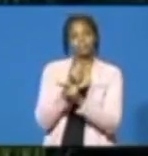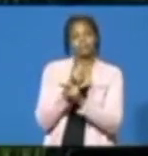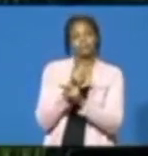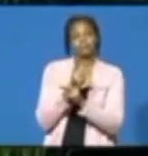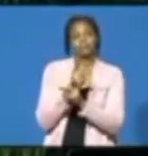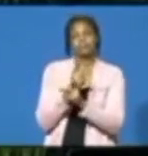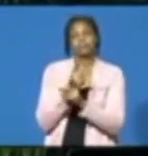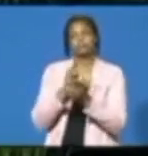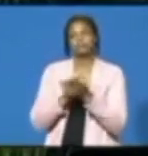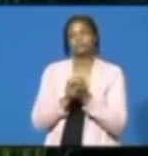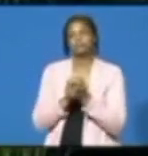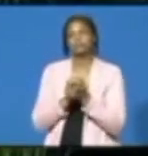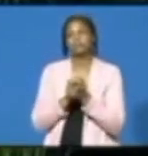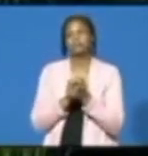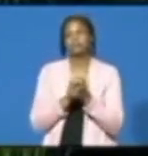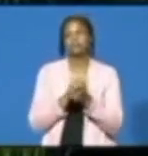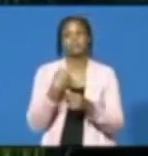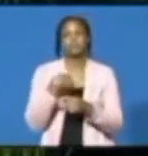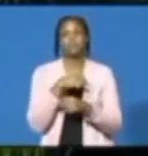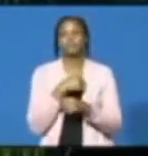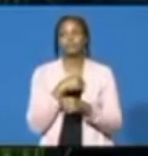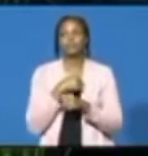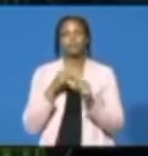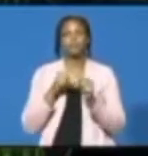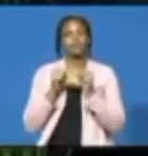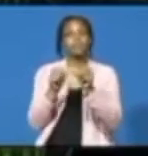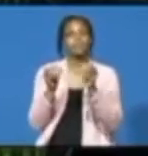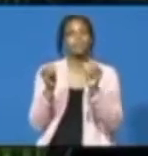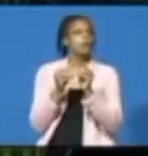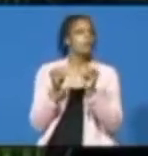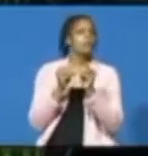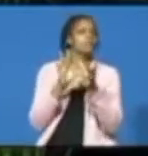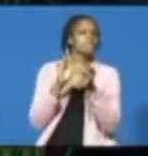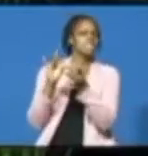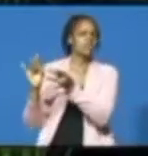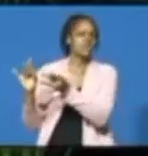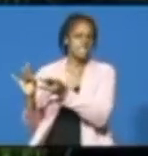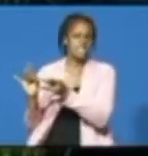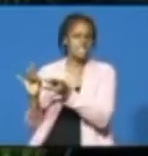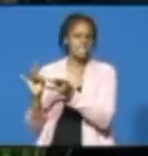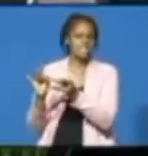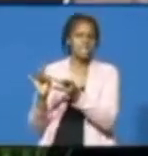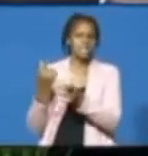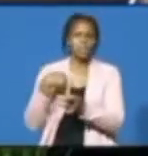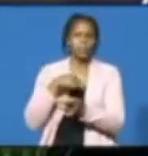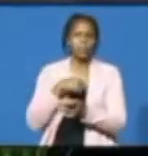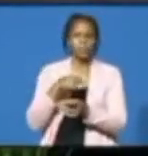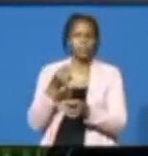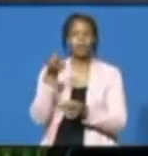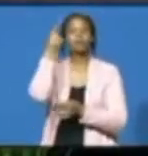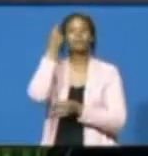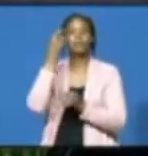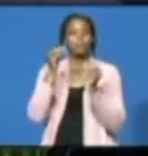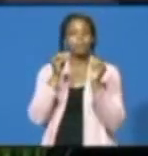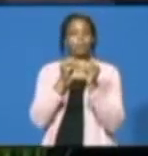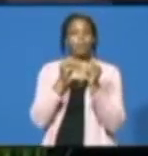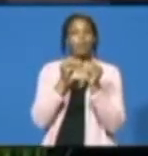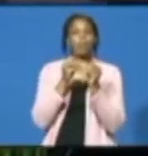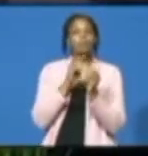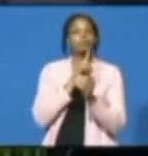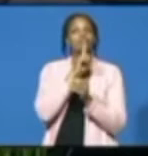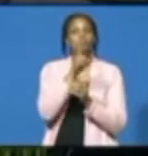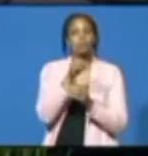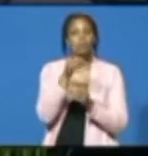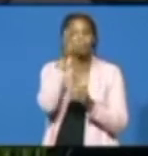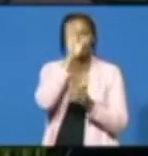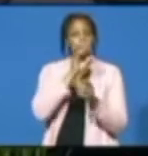go further, nature speak, we will see more of the truth of God's word